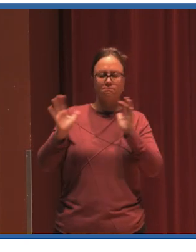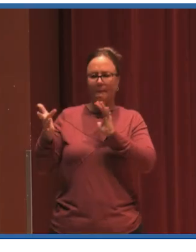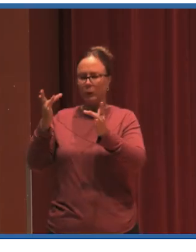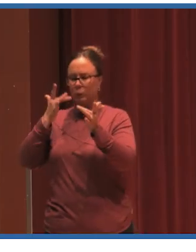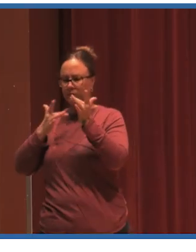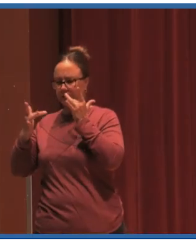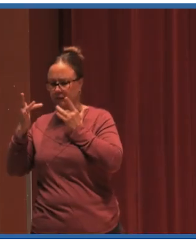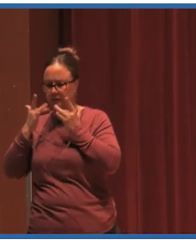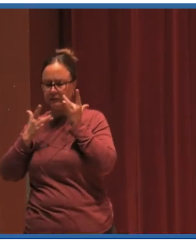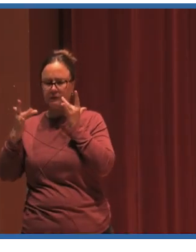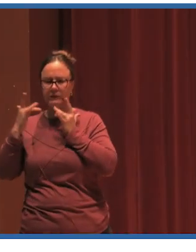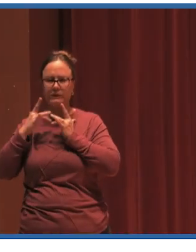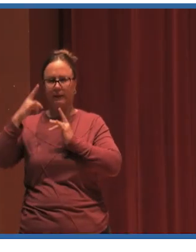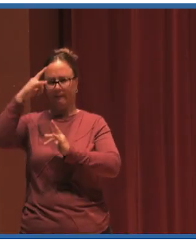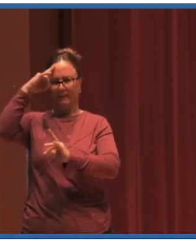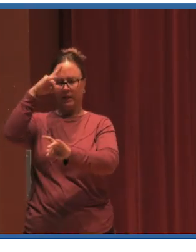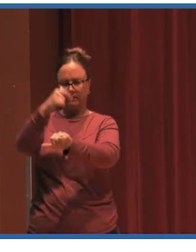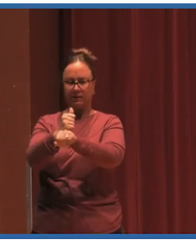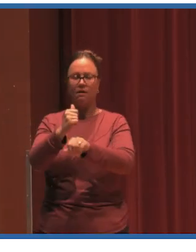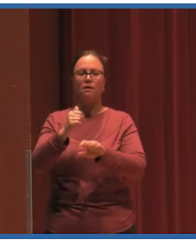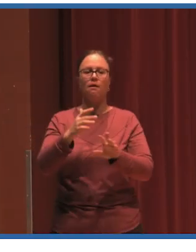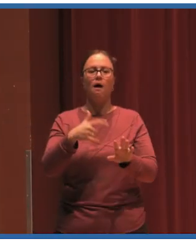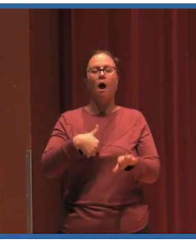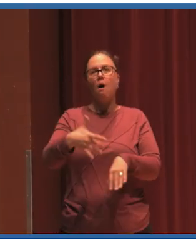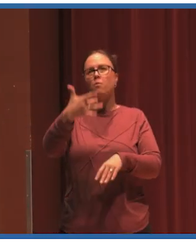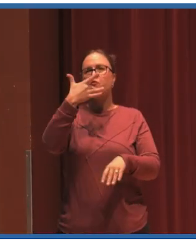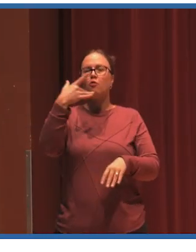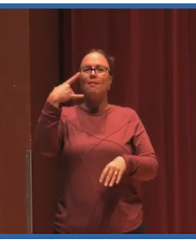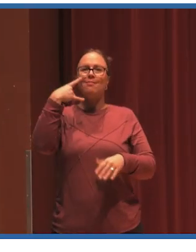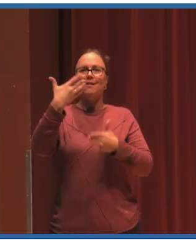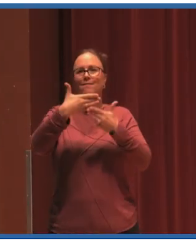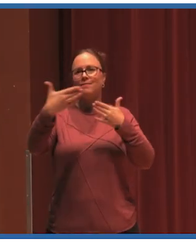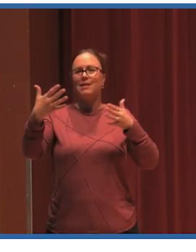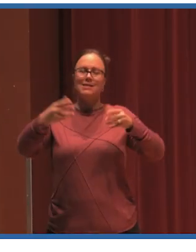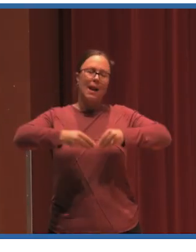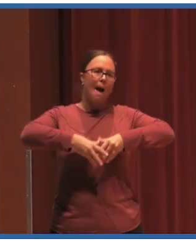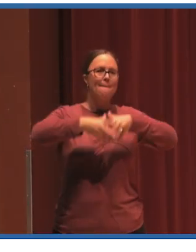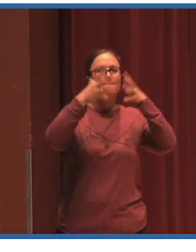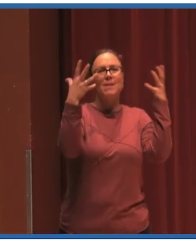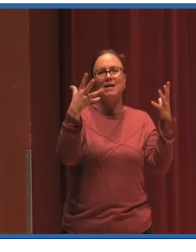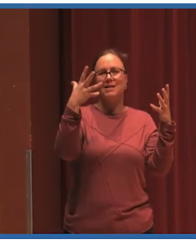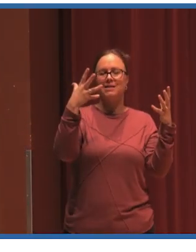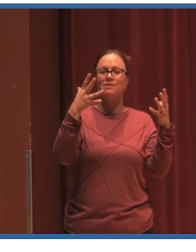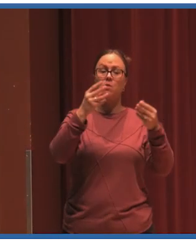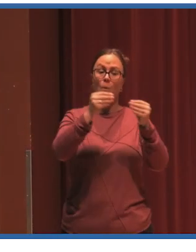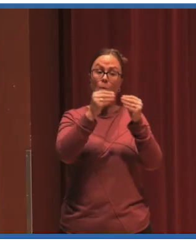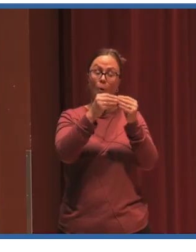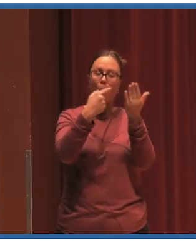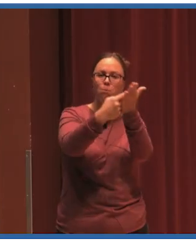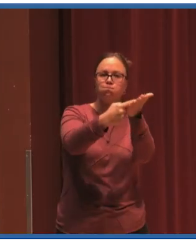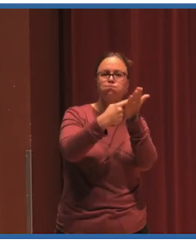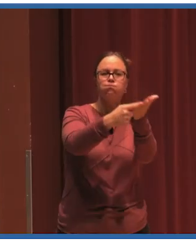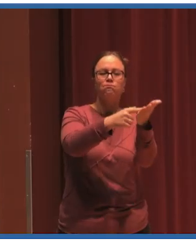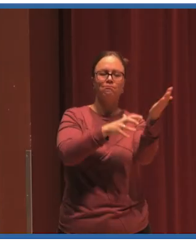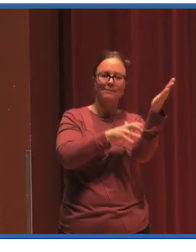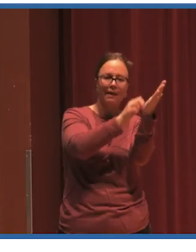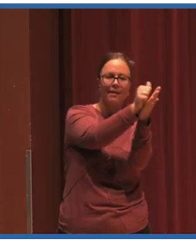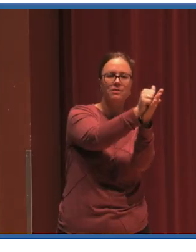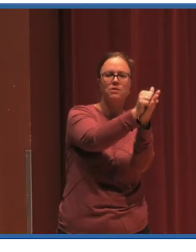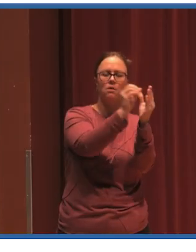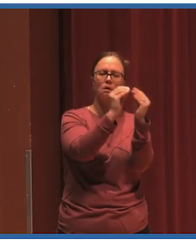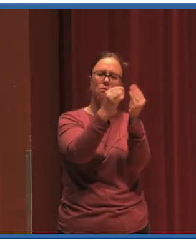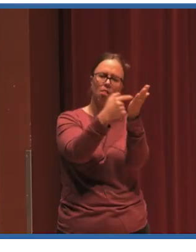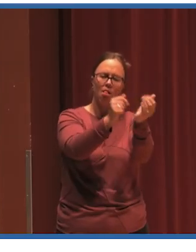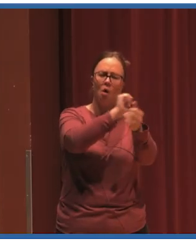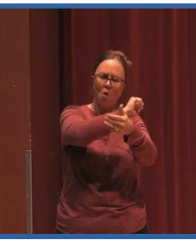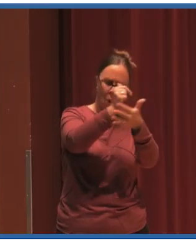mindset, I prefer to think of things as an abundance mindset. The more we talk about cancer and the more we talk about all the risk